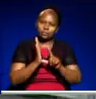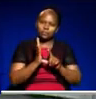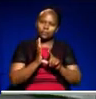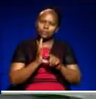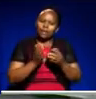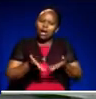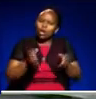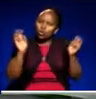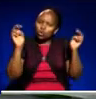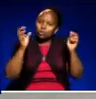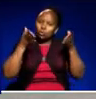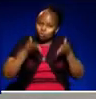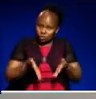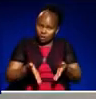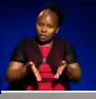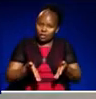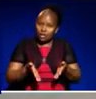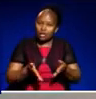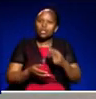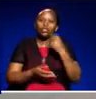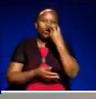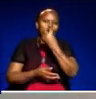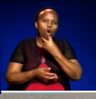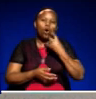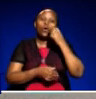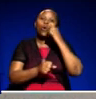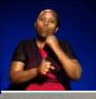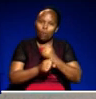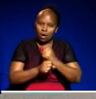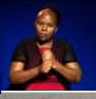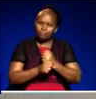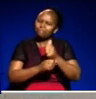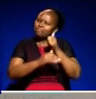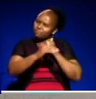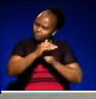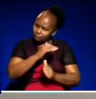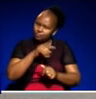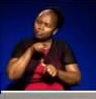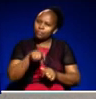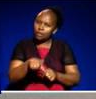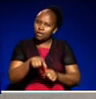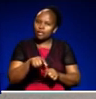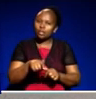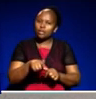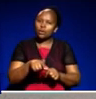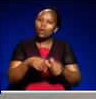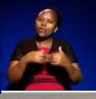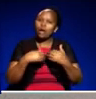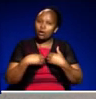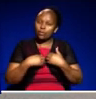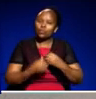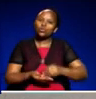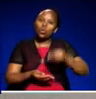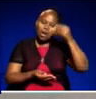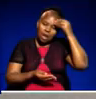Our topic today is oral work. Under oral work, learner, we are